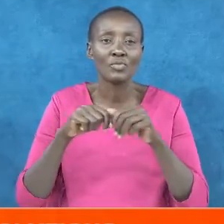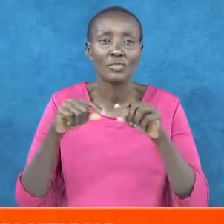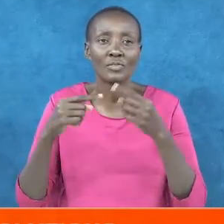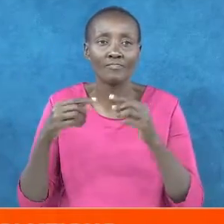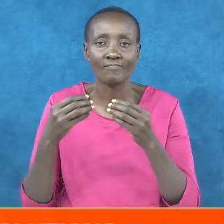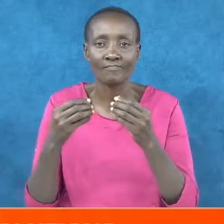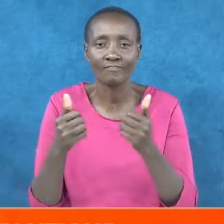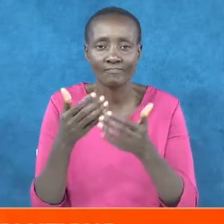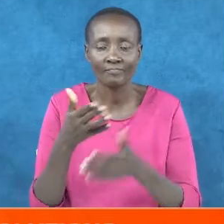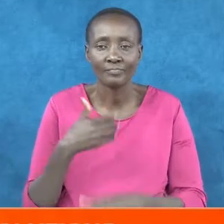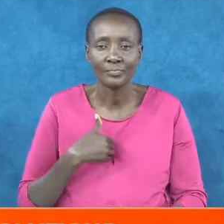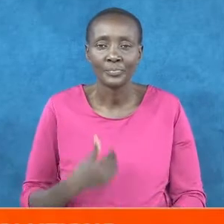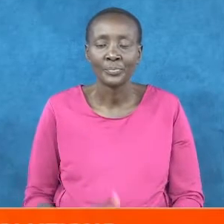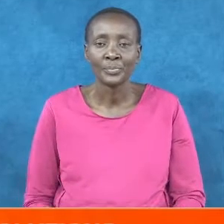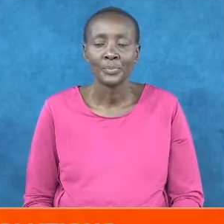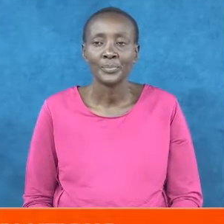resolutions.